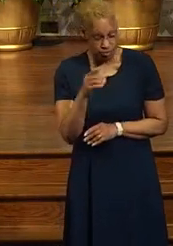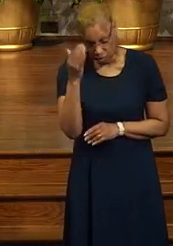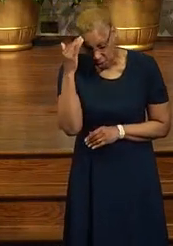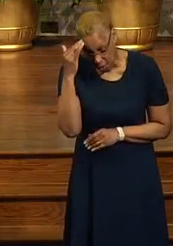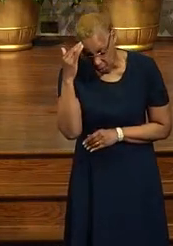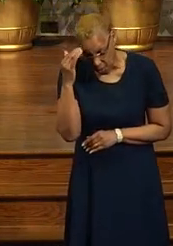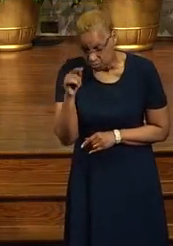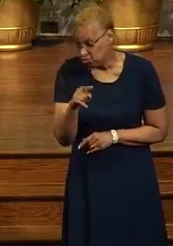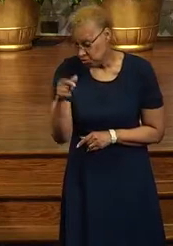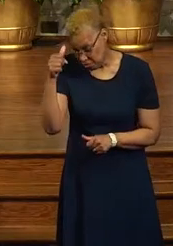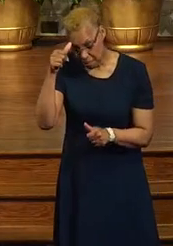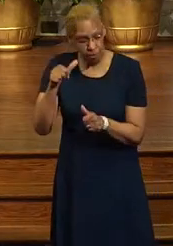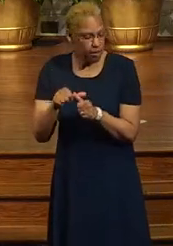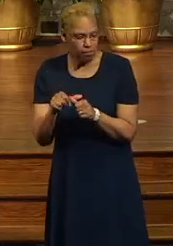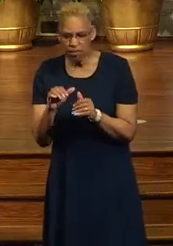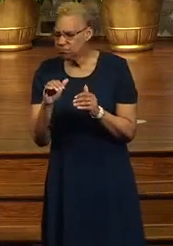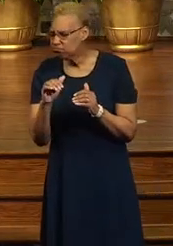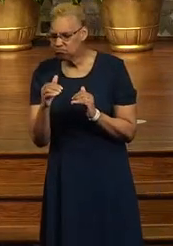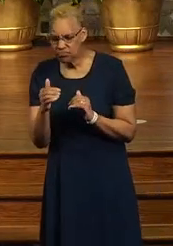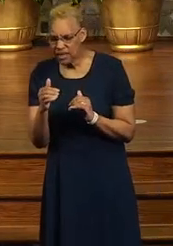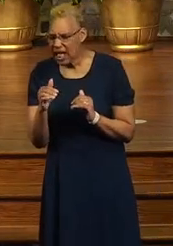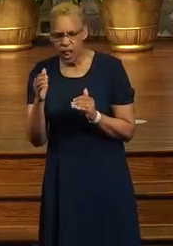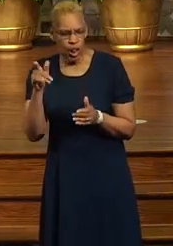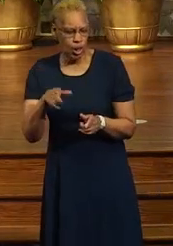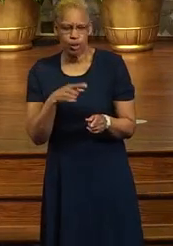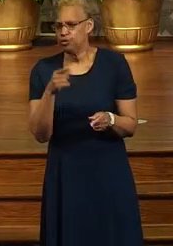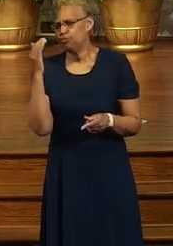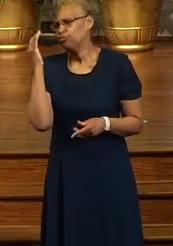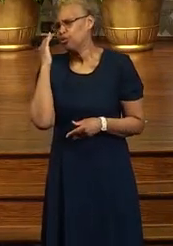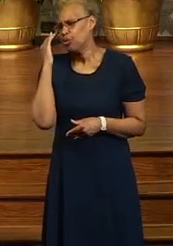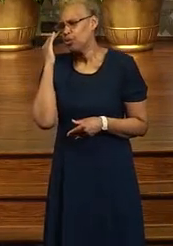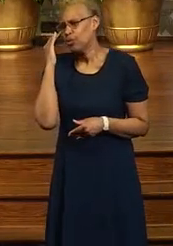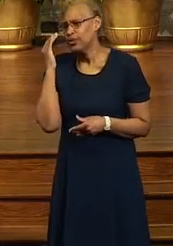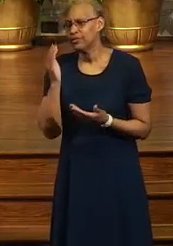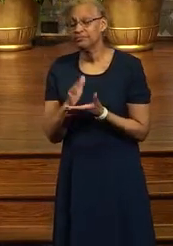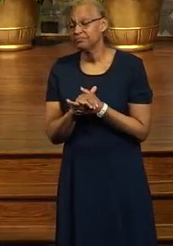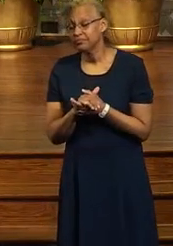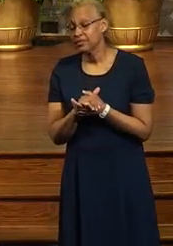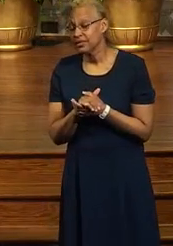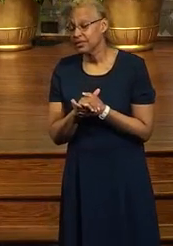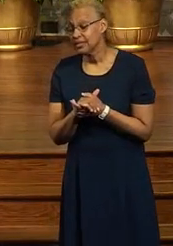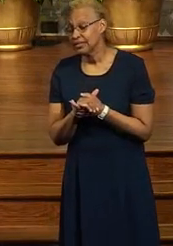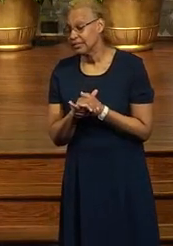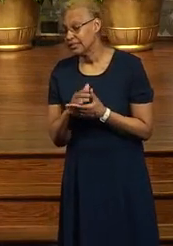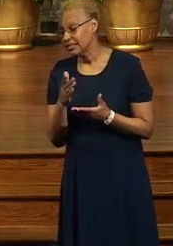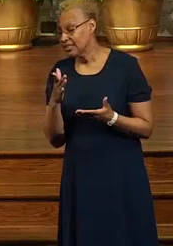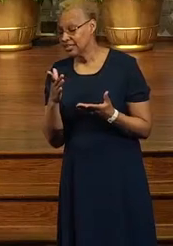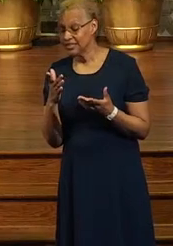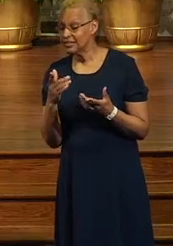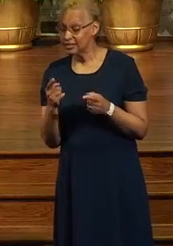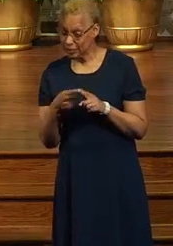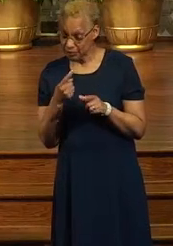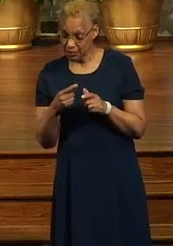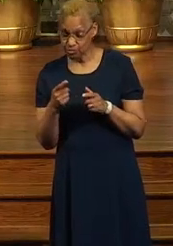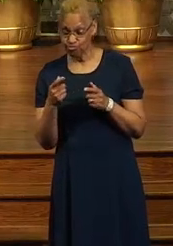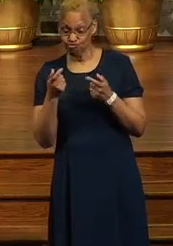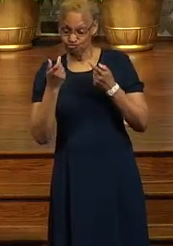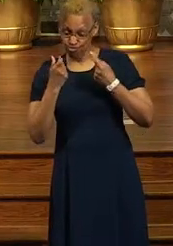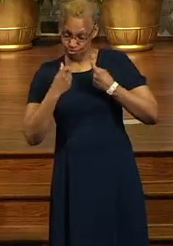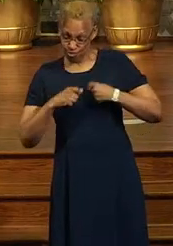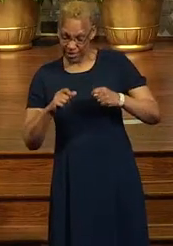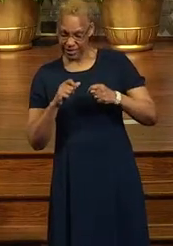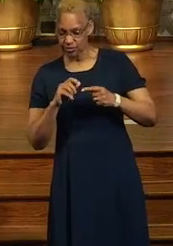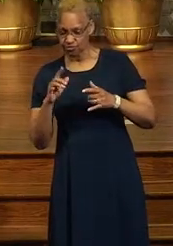remember? How long have you known? They're just trying to trick you in a